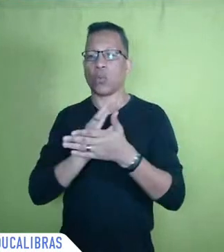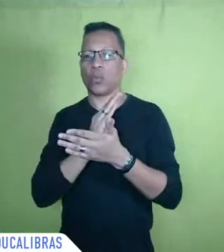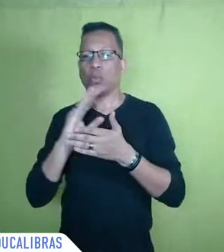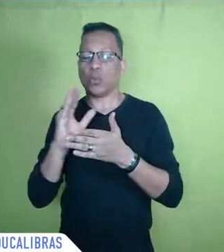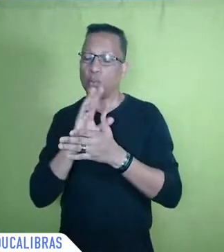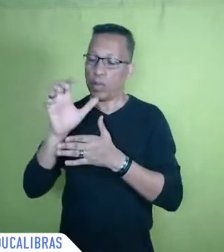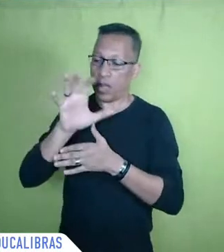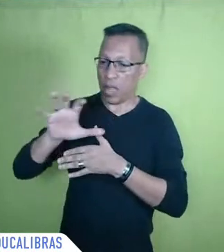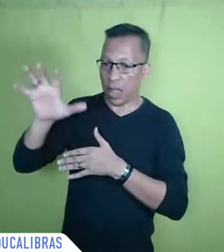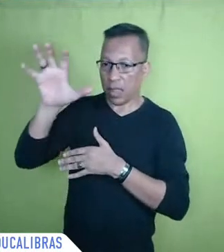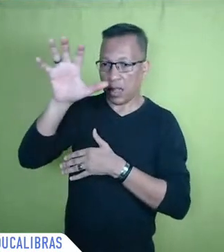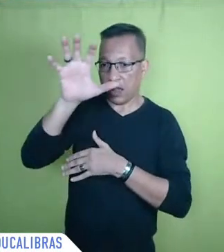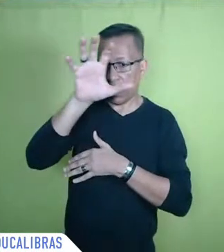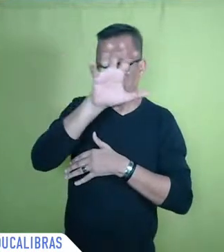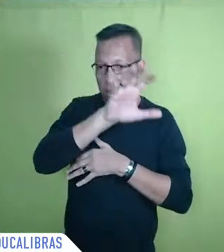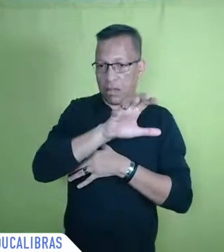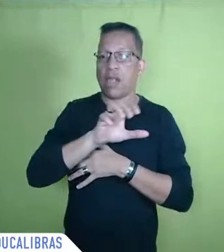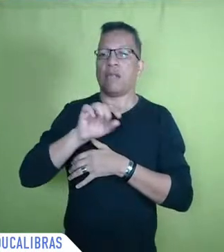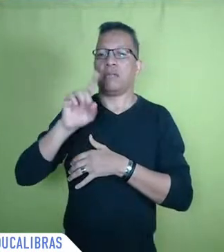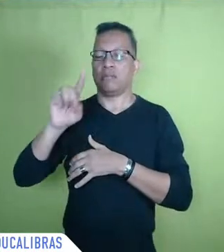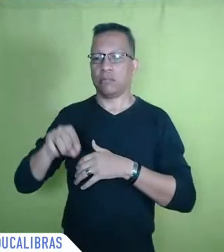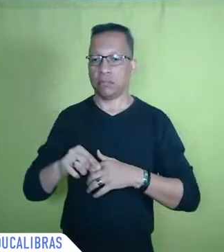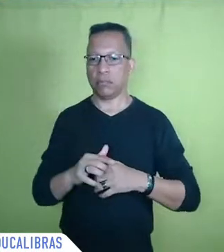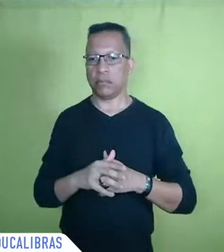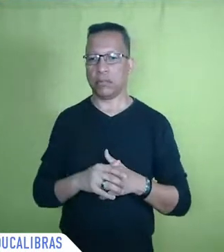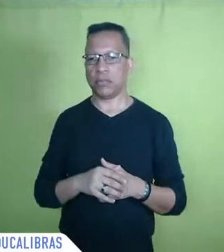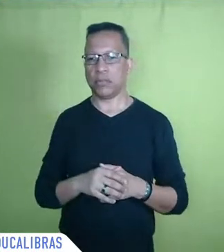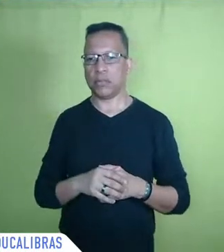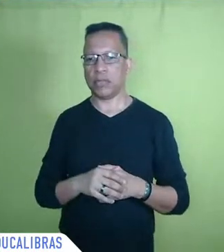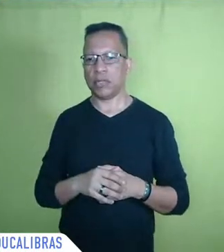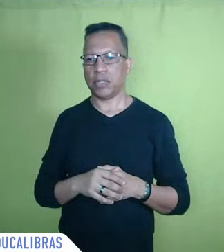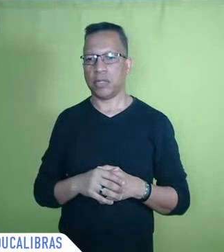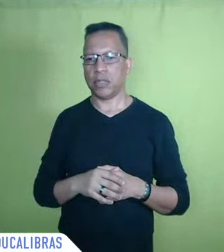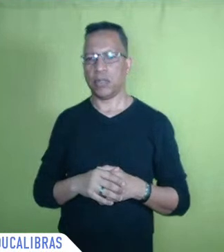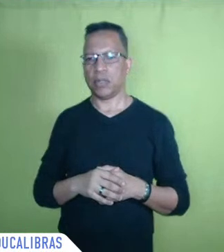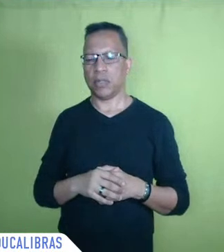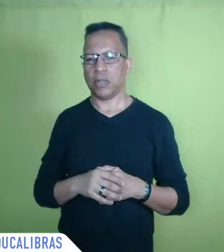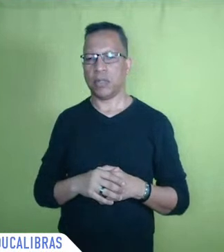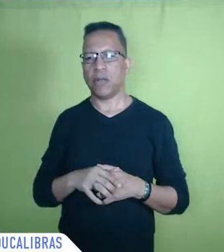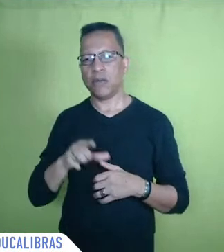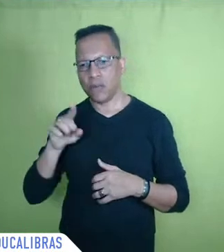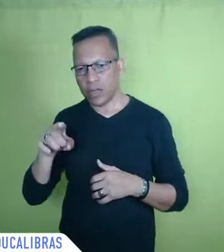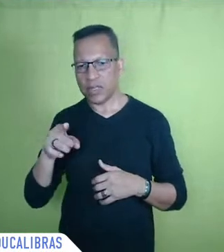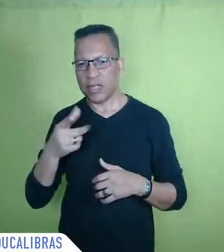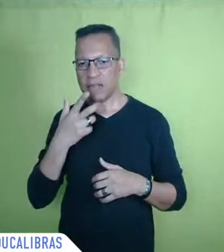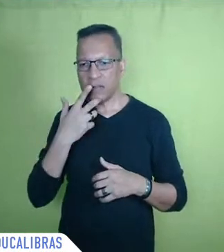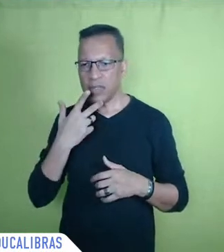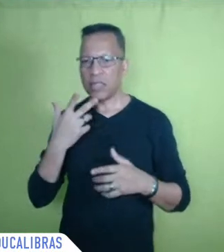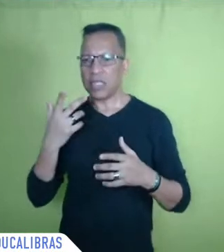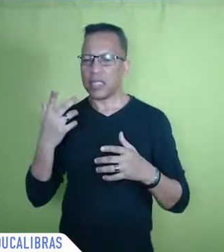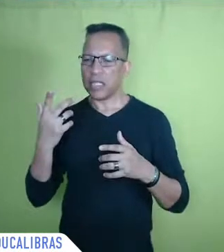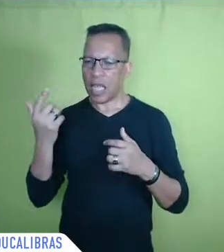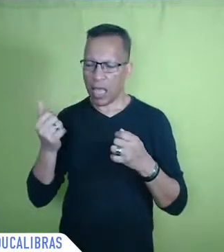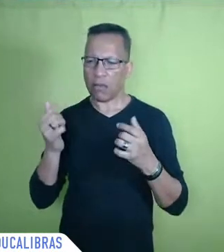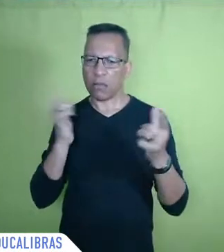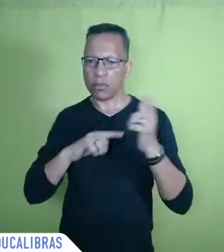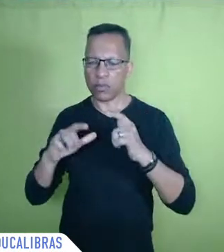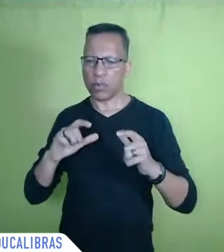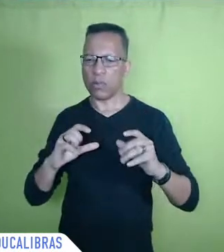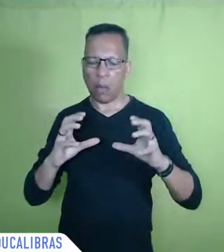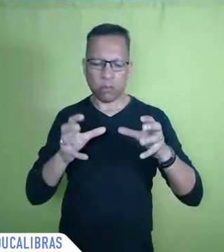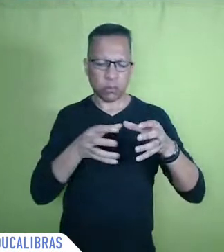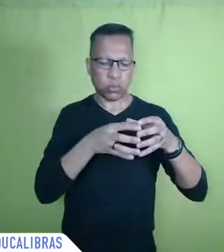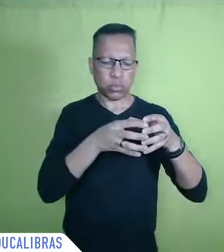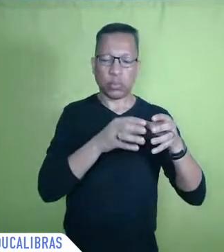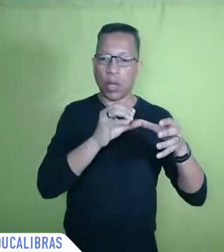expose specifically differences in territorial, racial, and gender terms. You defend the creation